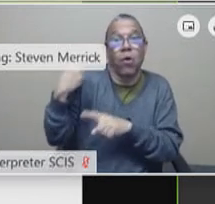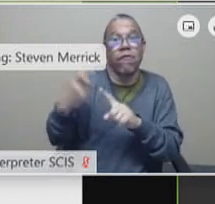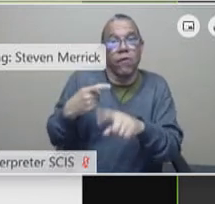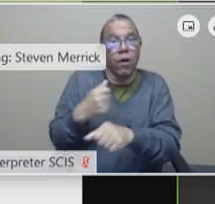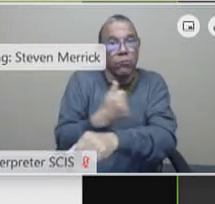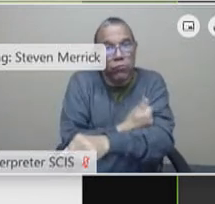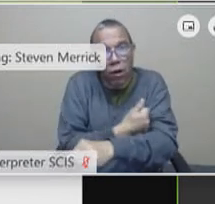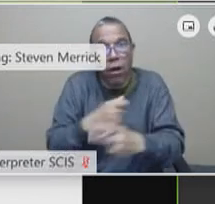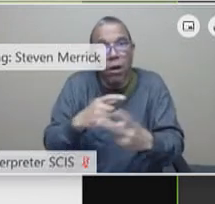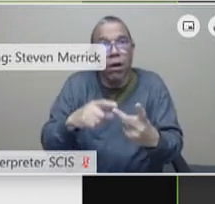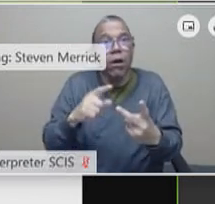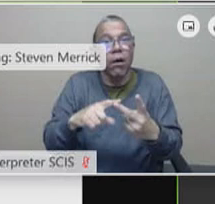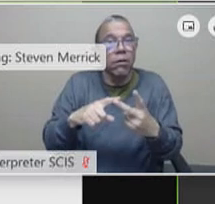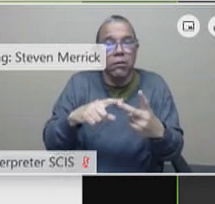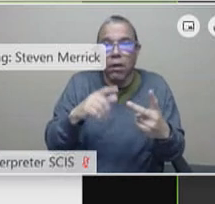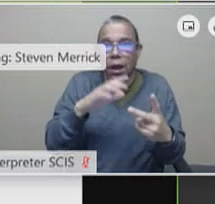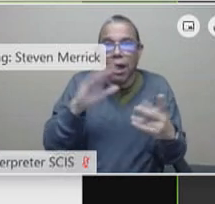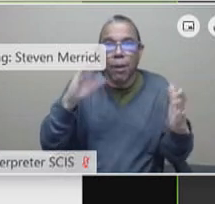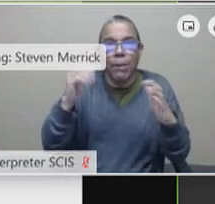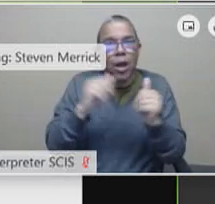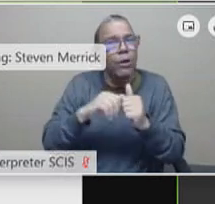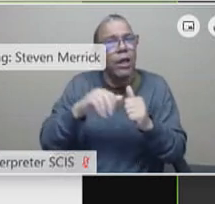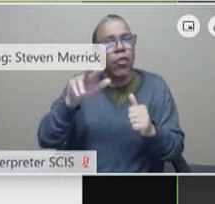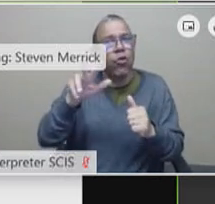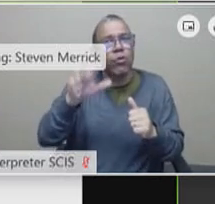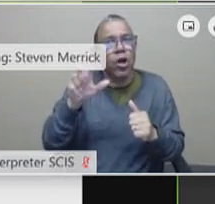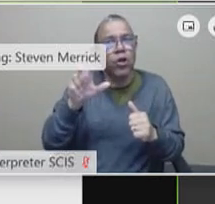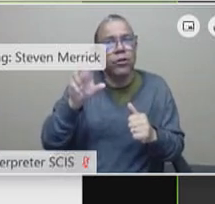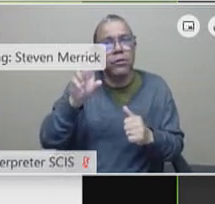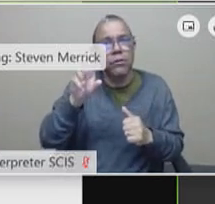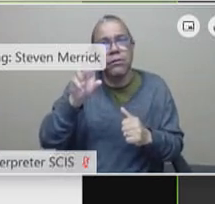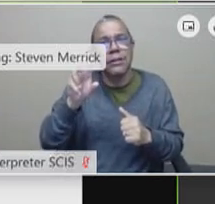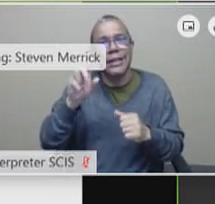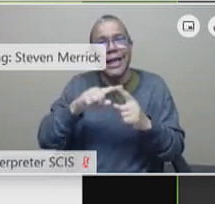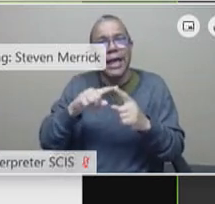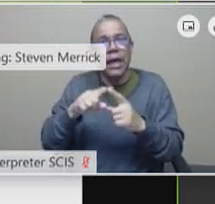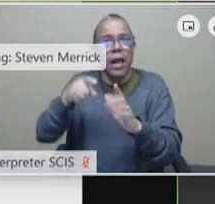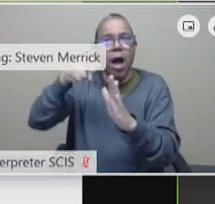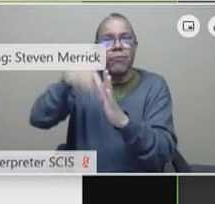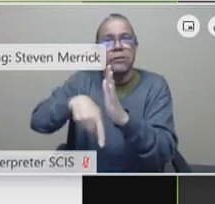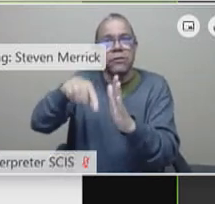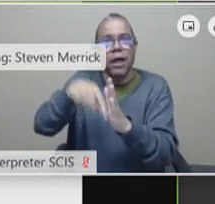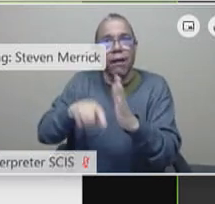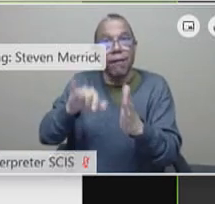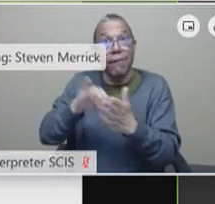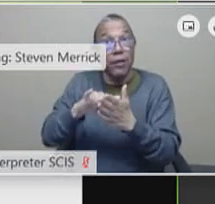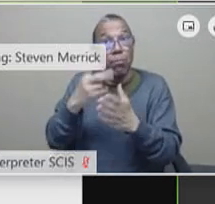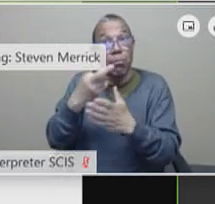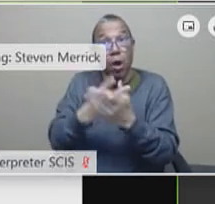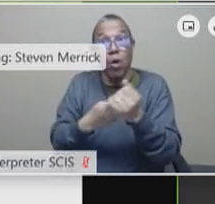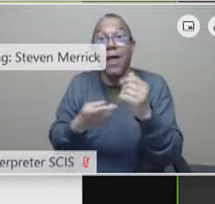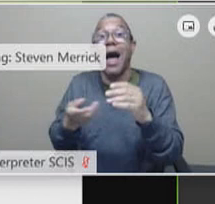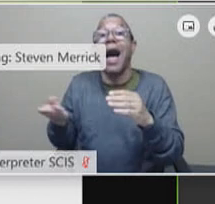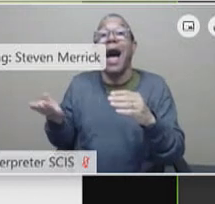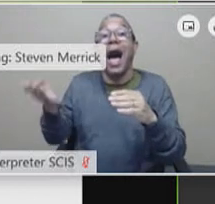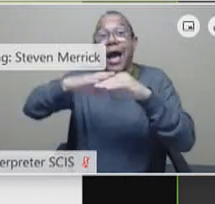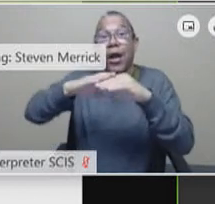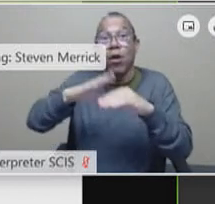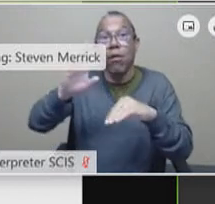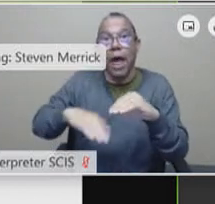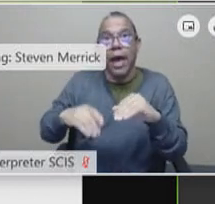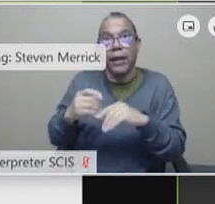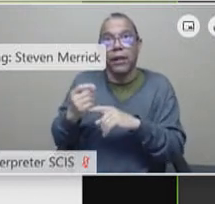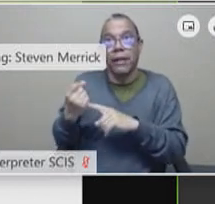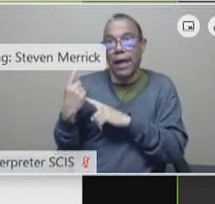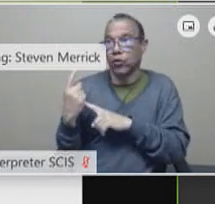homicides. Both of those figures were higher in 2019, with drug and alcohol related deaths well surpassing the